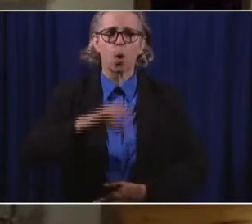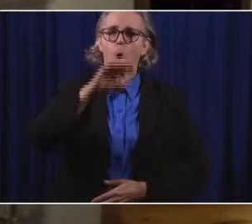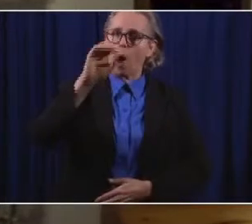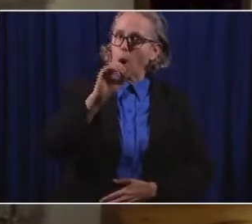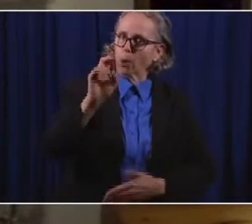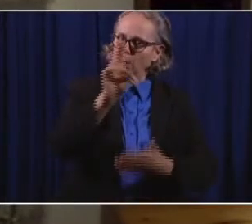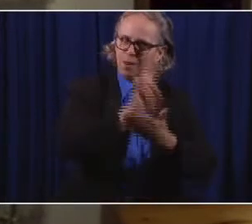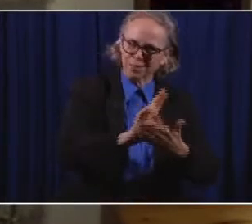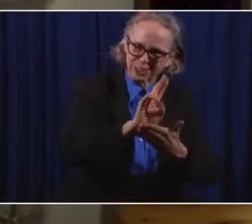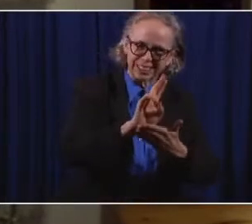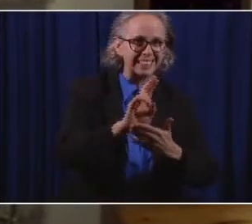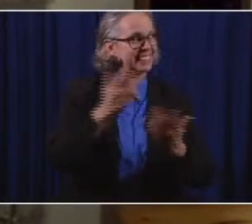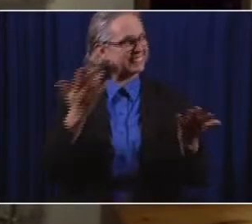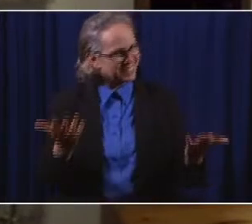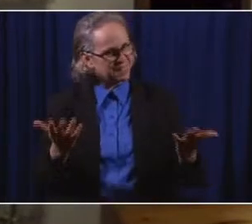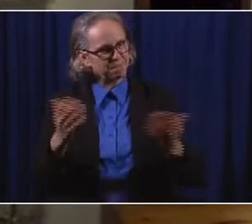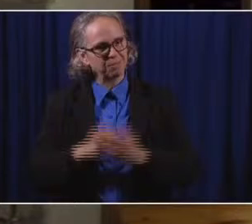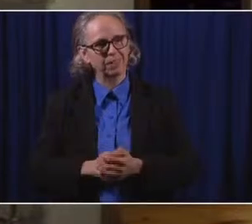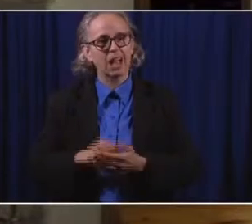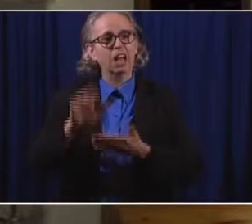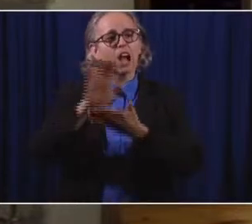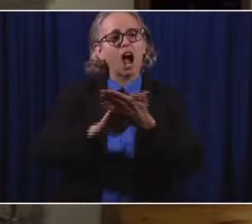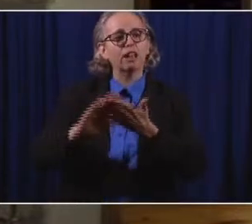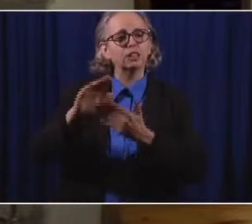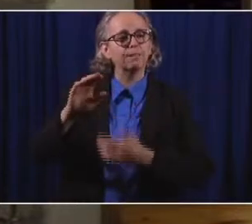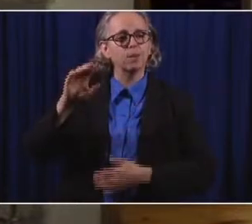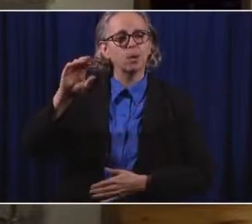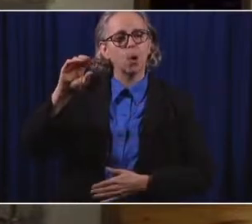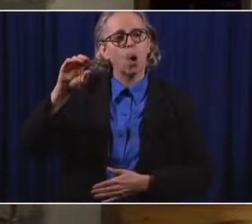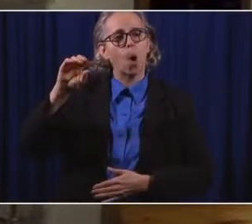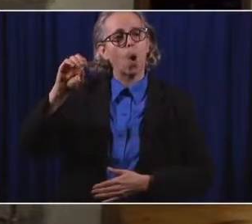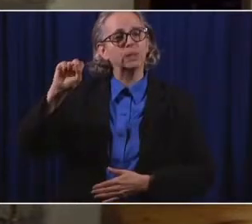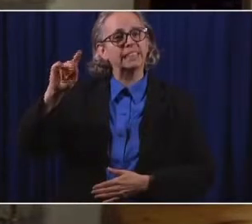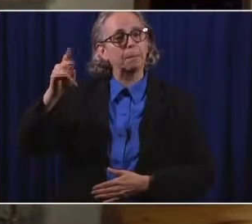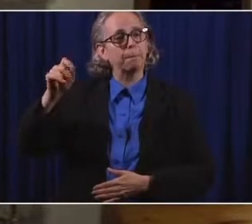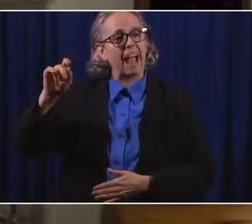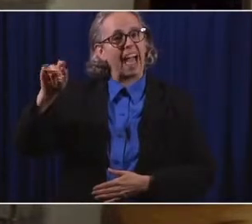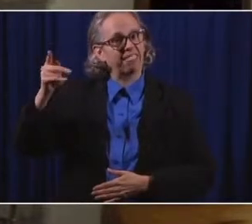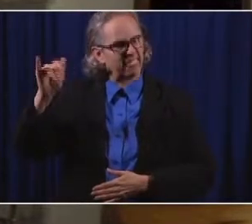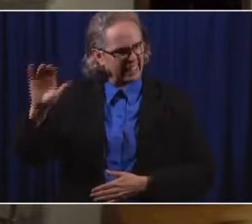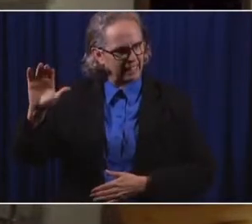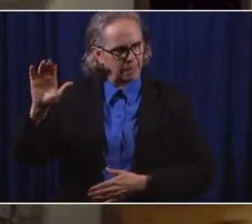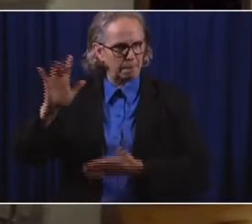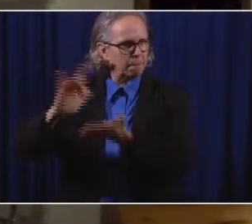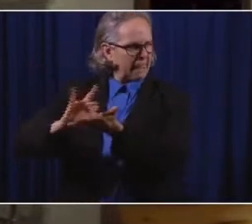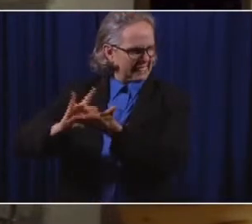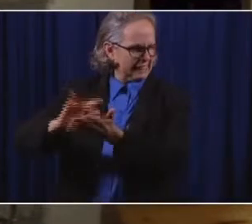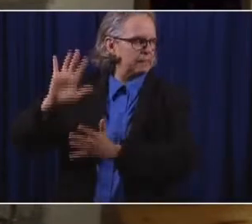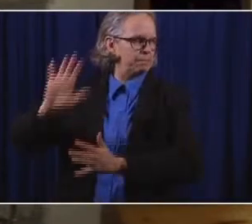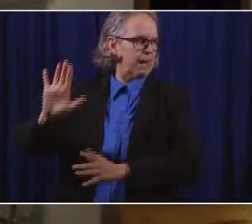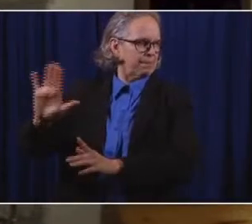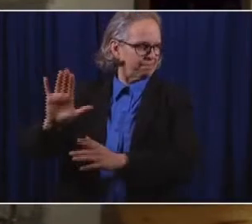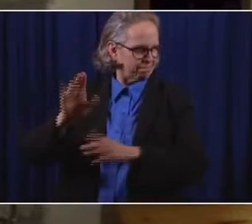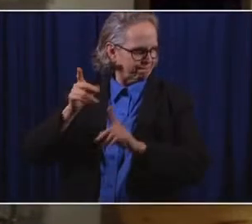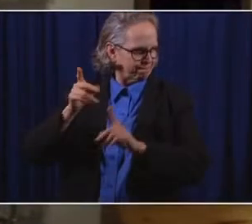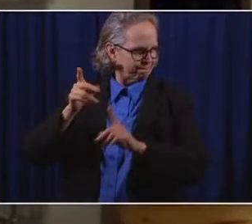So we thank all the folks who are there, and all the graduates, and